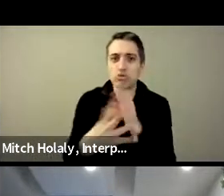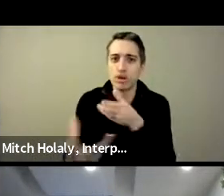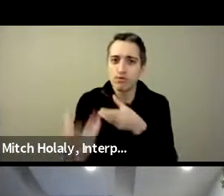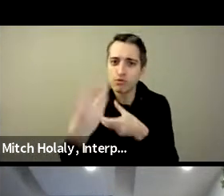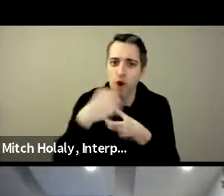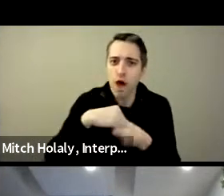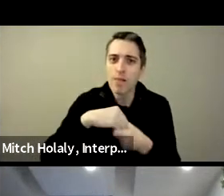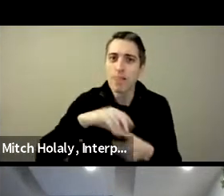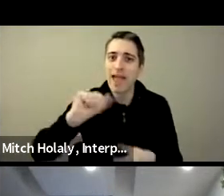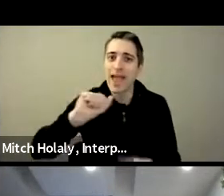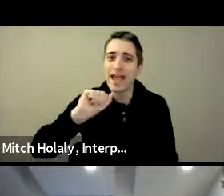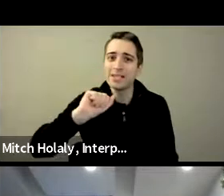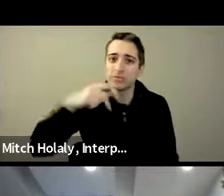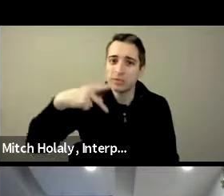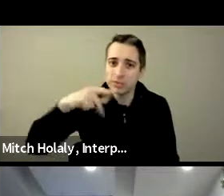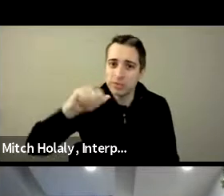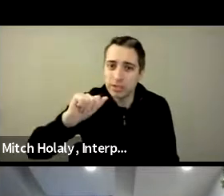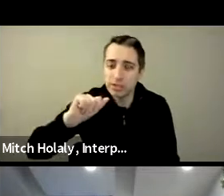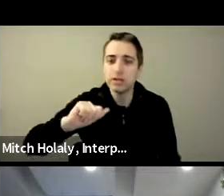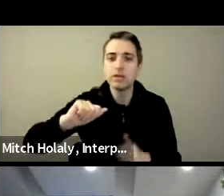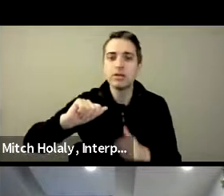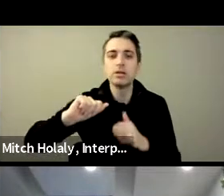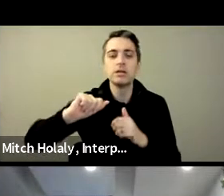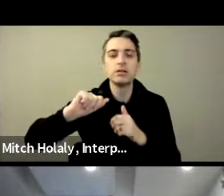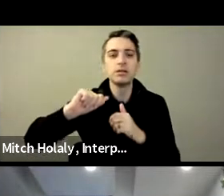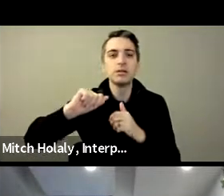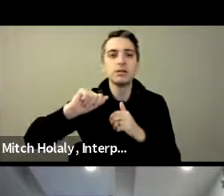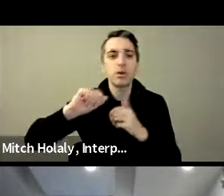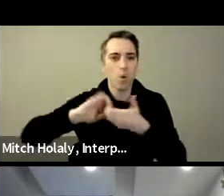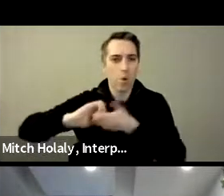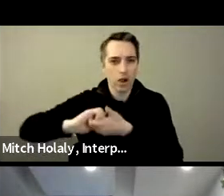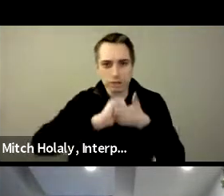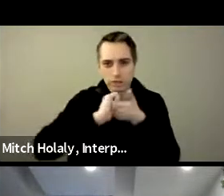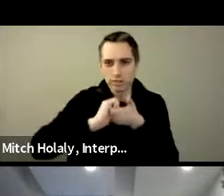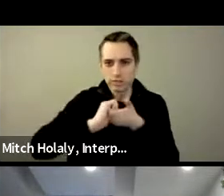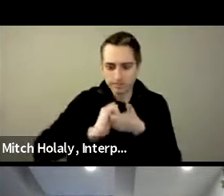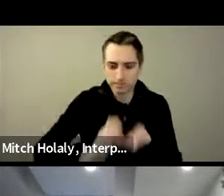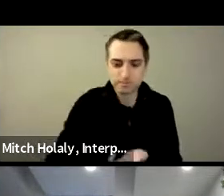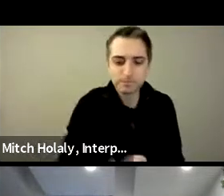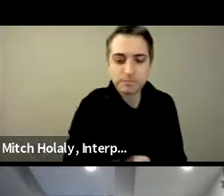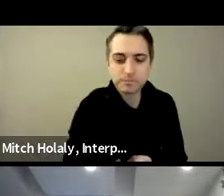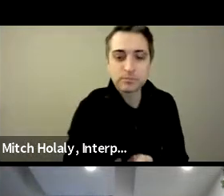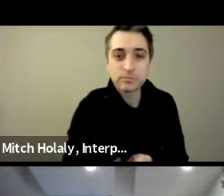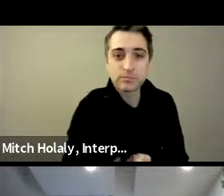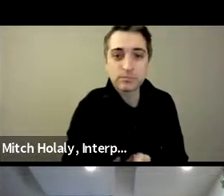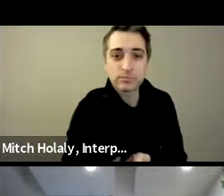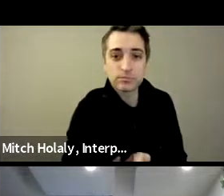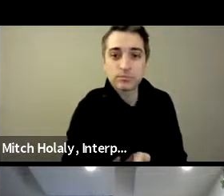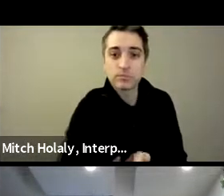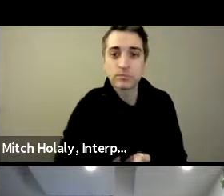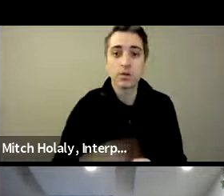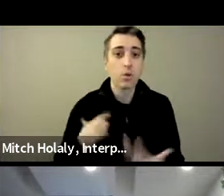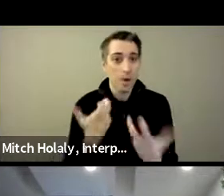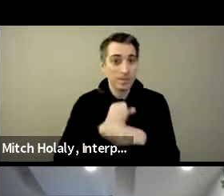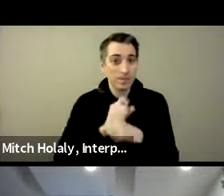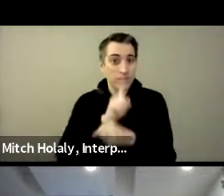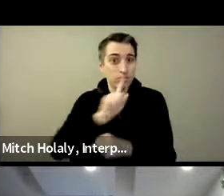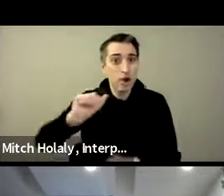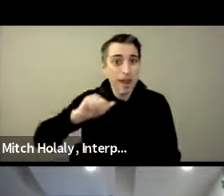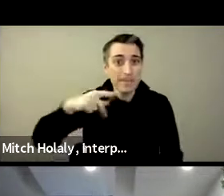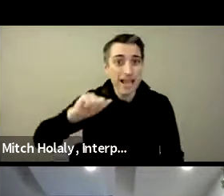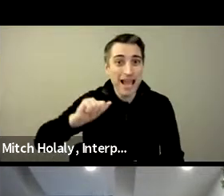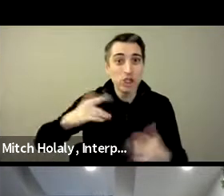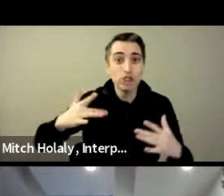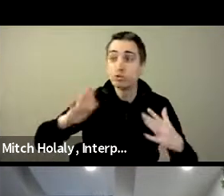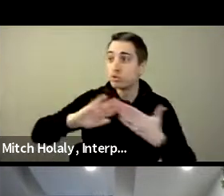Coalition and to reach out to APA community organizations. SIG2's job is to capture APA community concerns